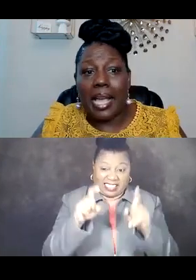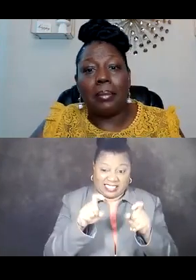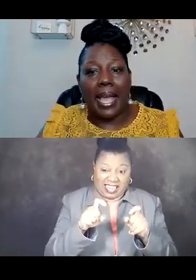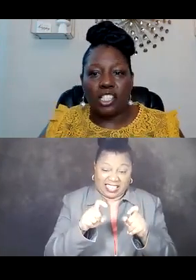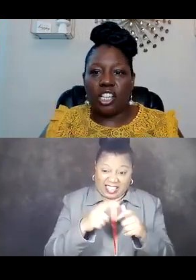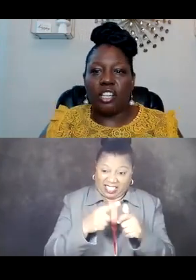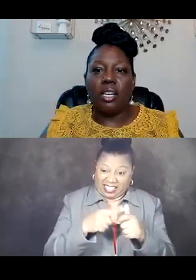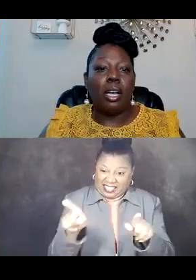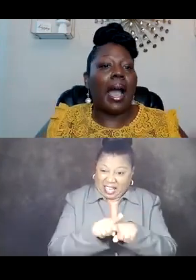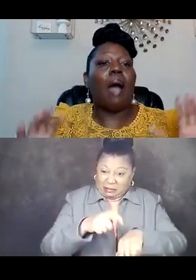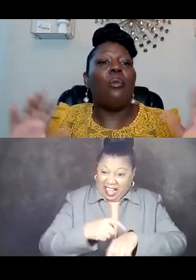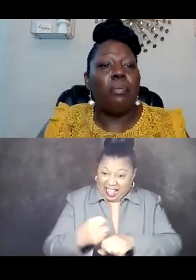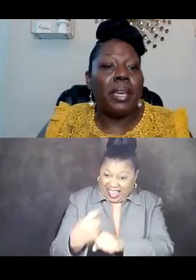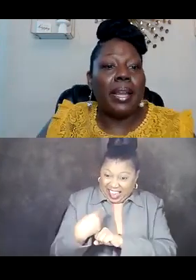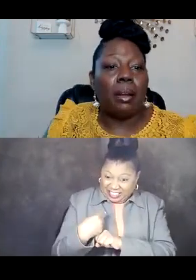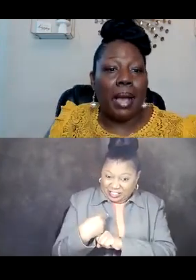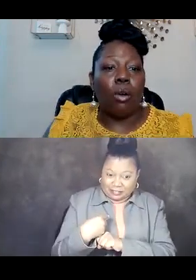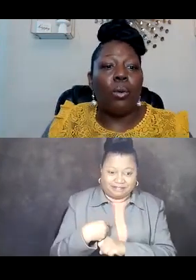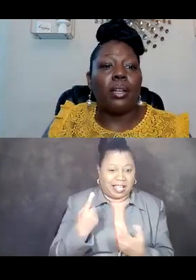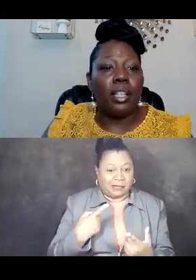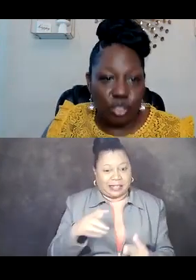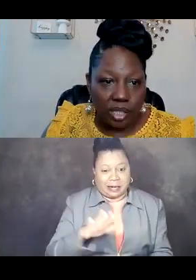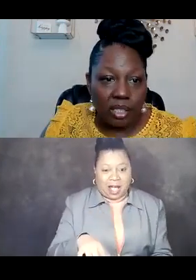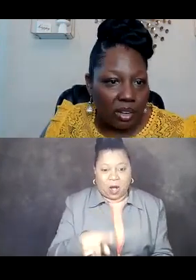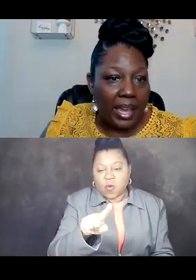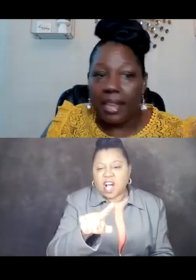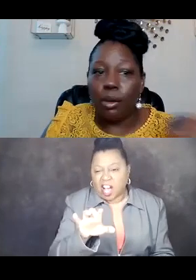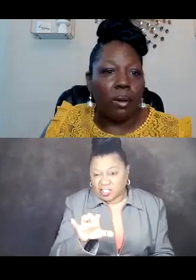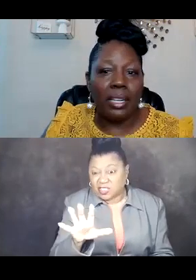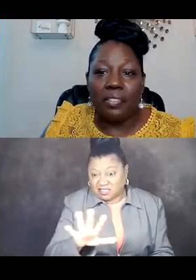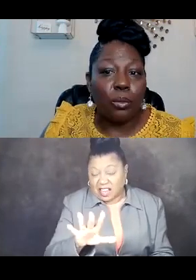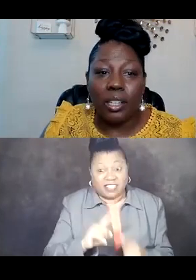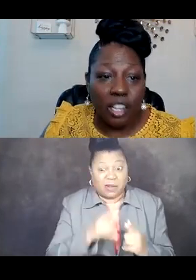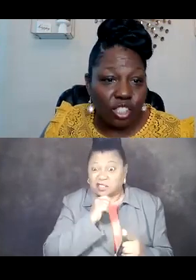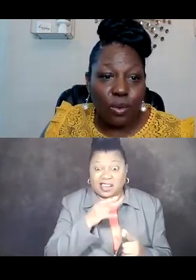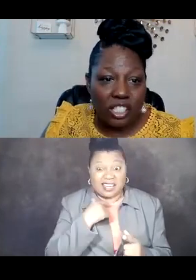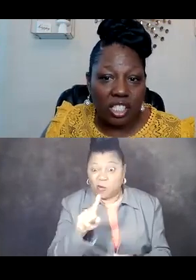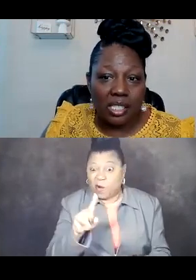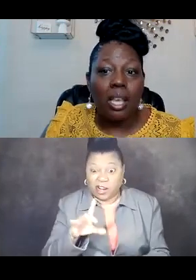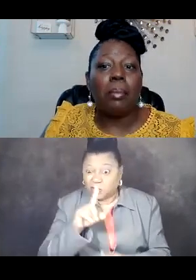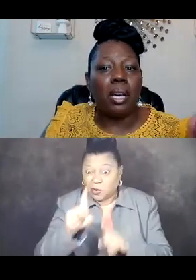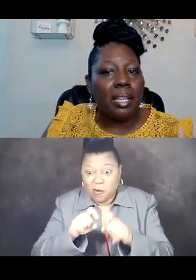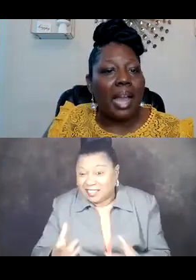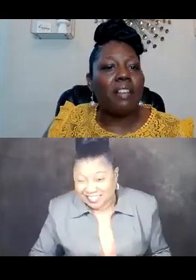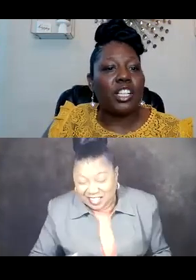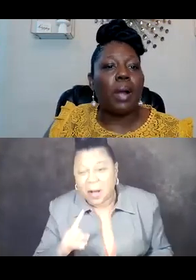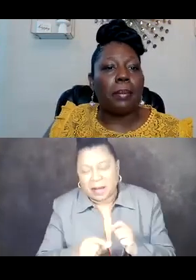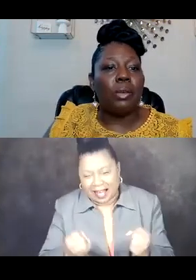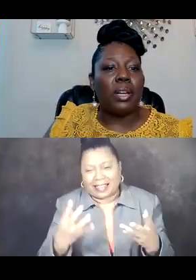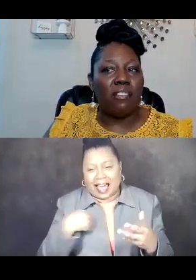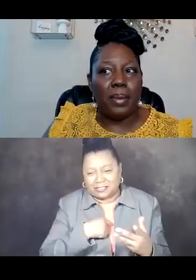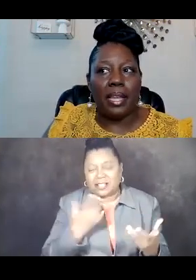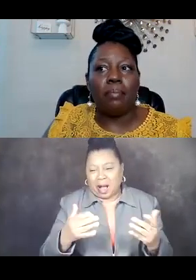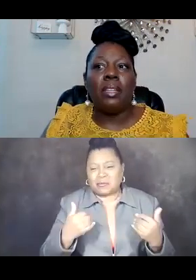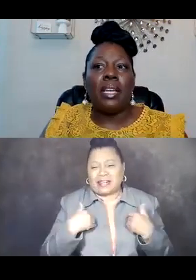this time last year, I would have been at about 100, okay? And there weren't even 100 questions. But a lot of us probably